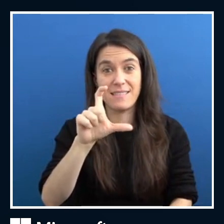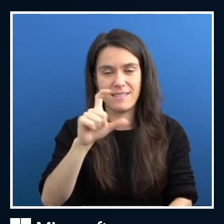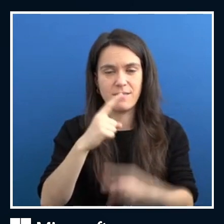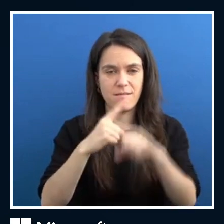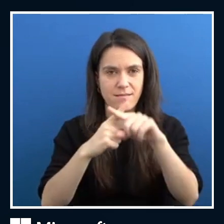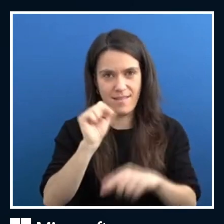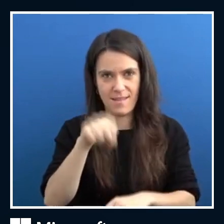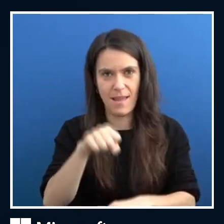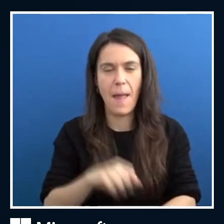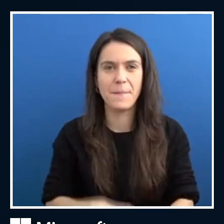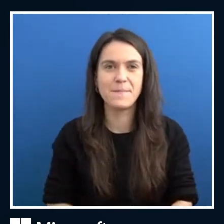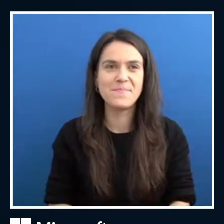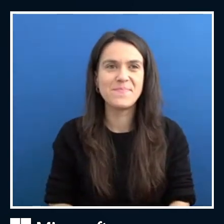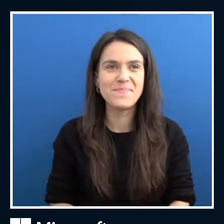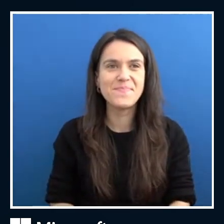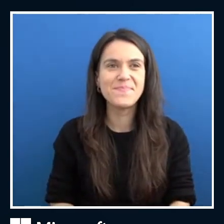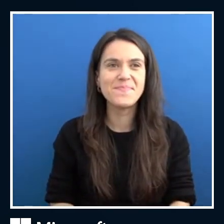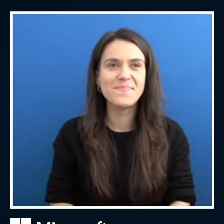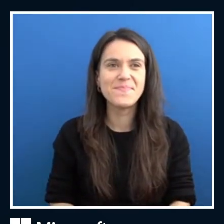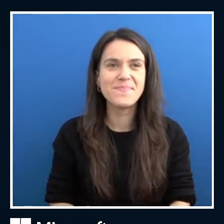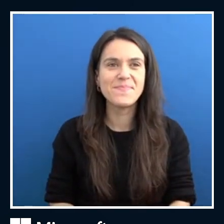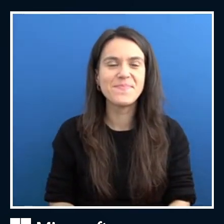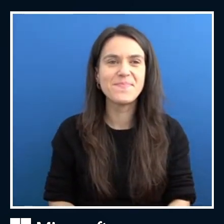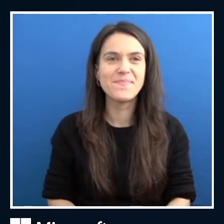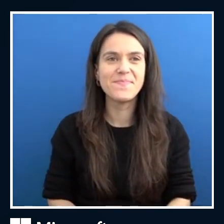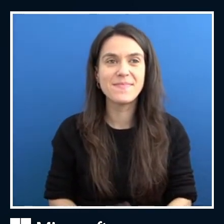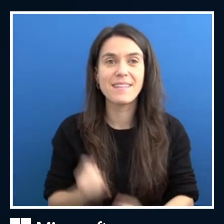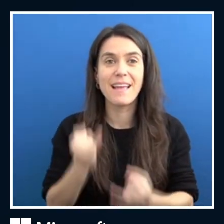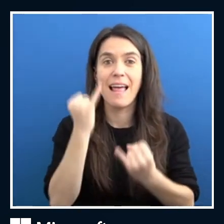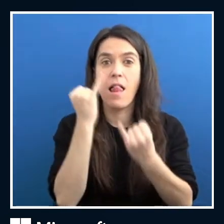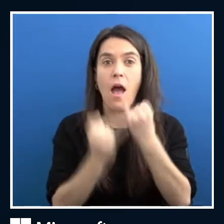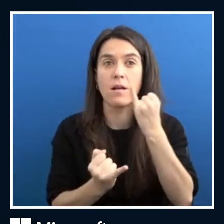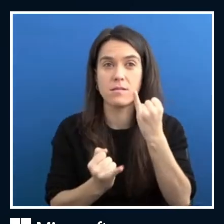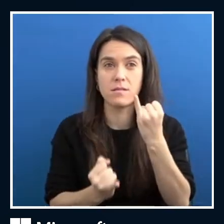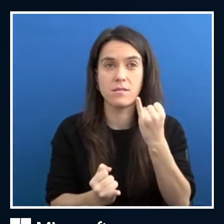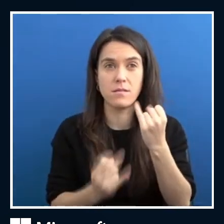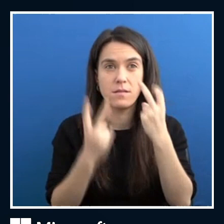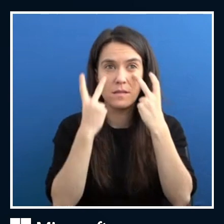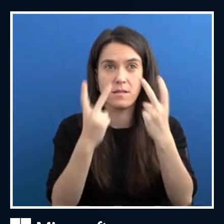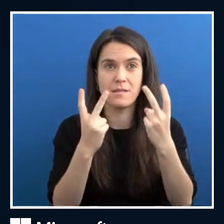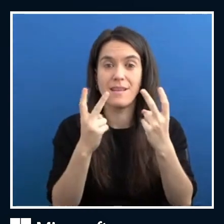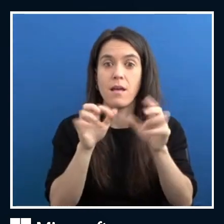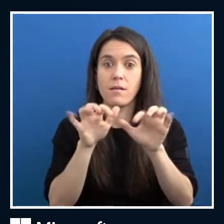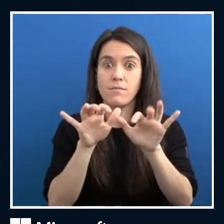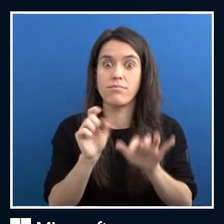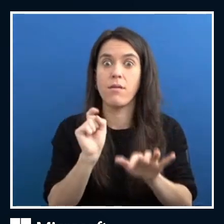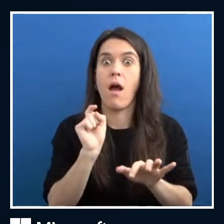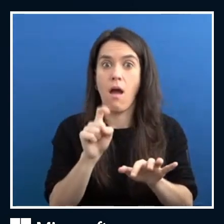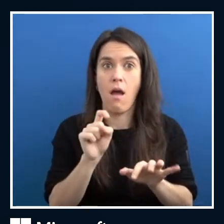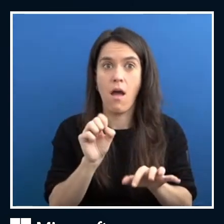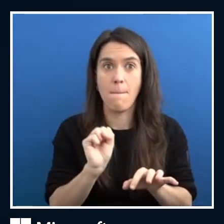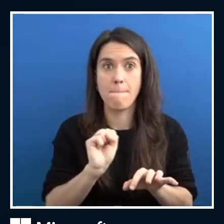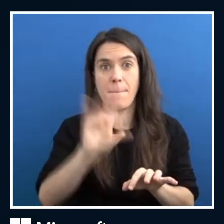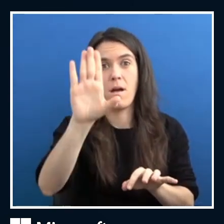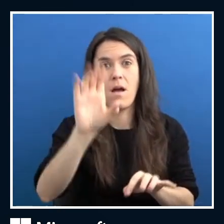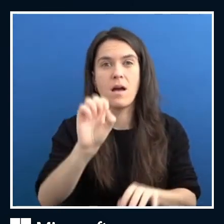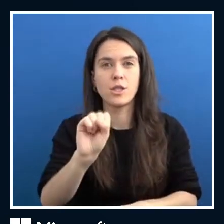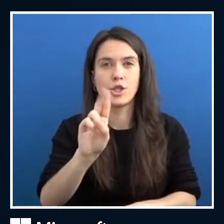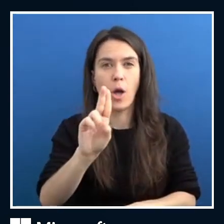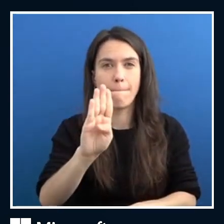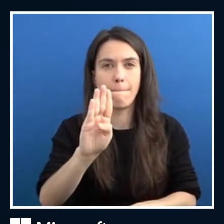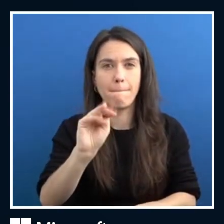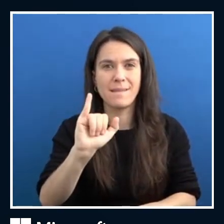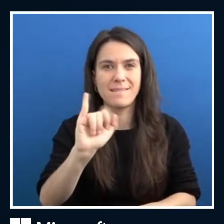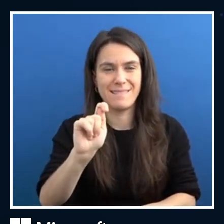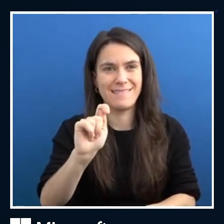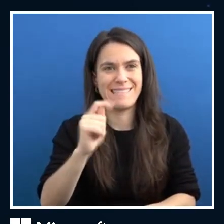The last step would be, in this case, is to click submit all these 4 different types. So we have our data source, we